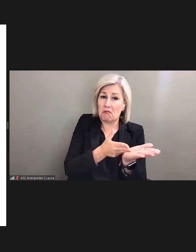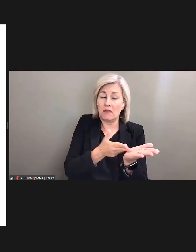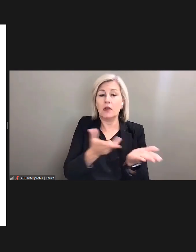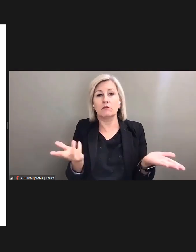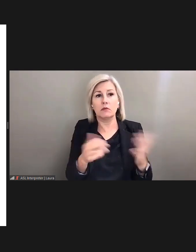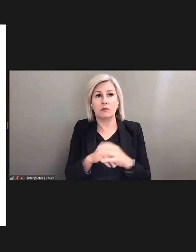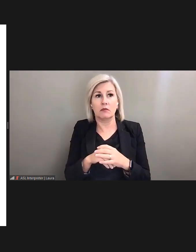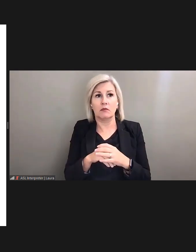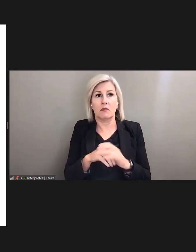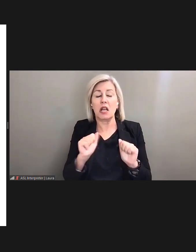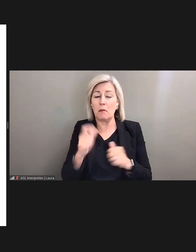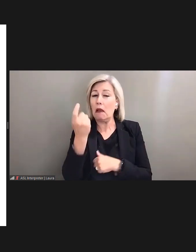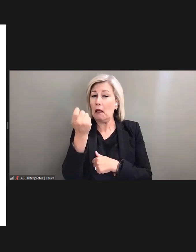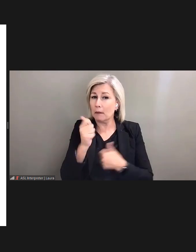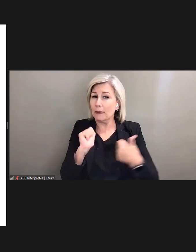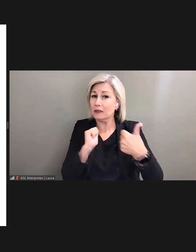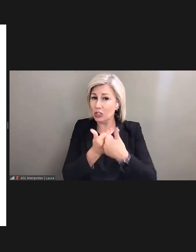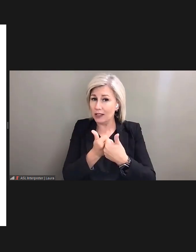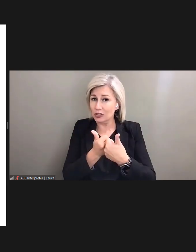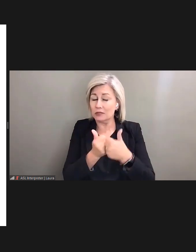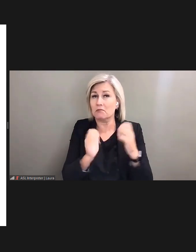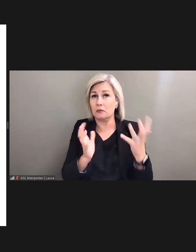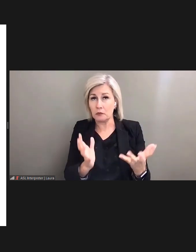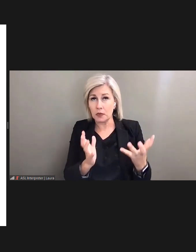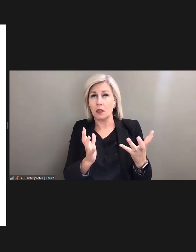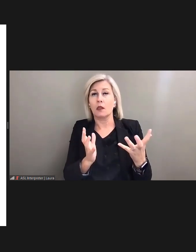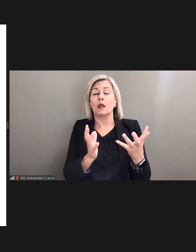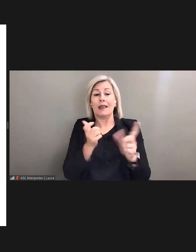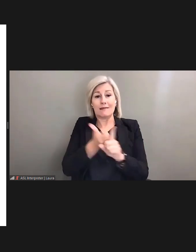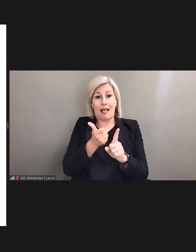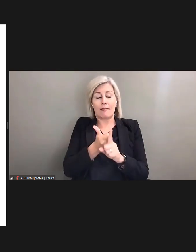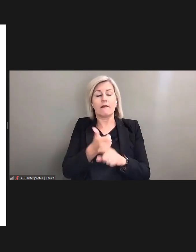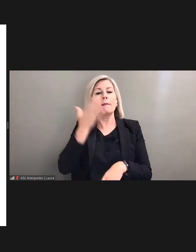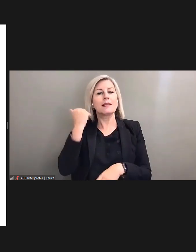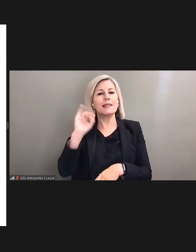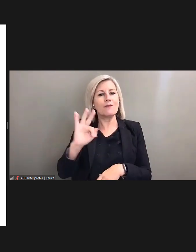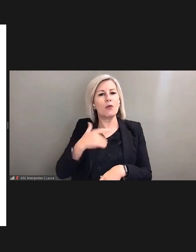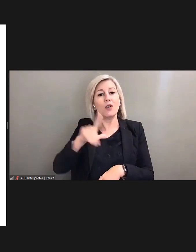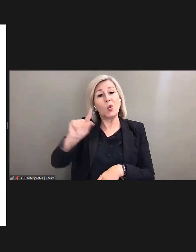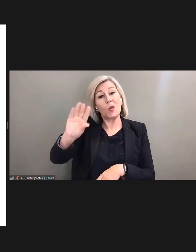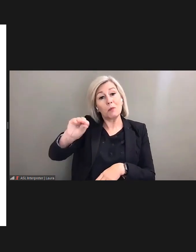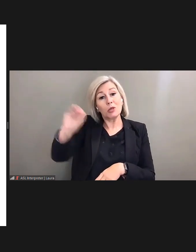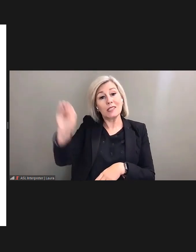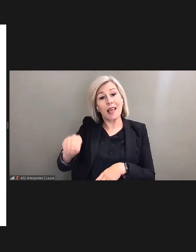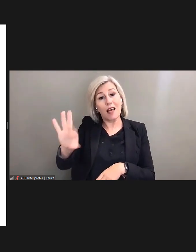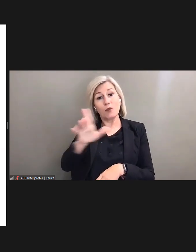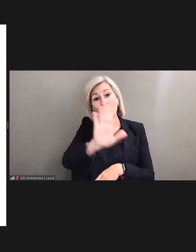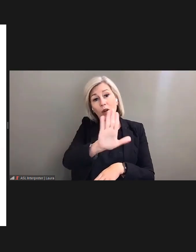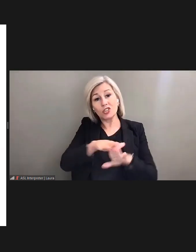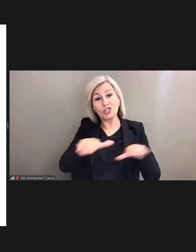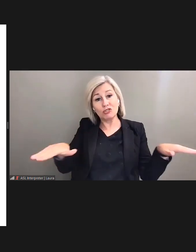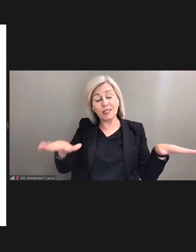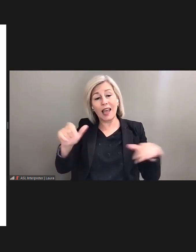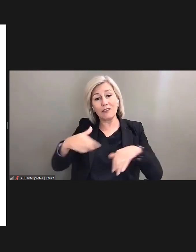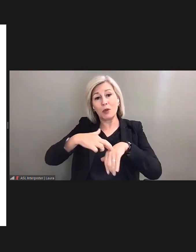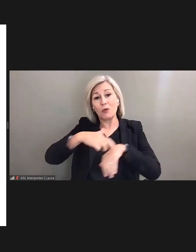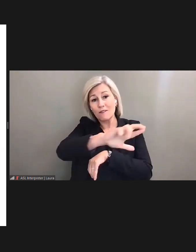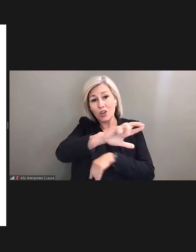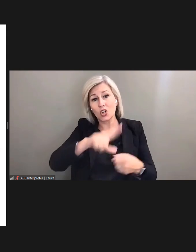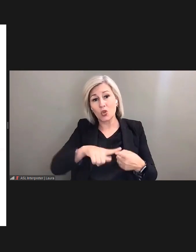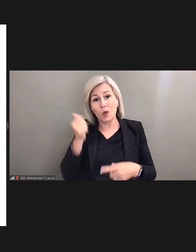be a bit challenging in its own right. If you've got 20% of the children you see that need to be referred